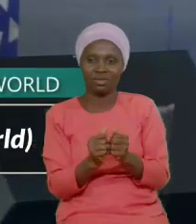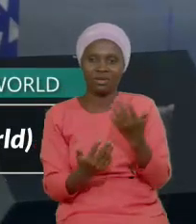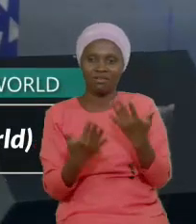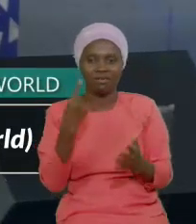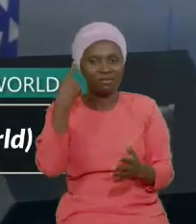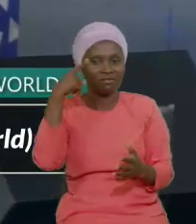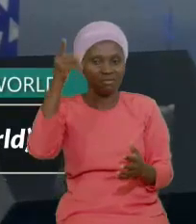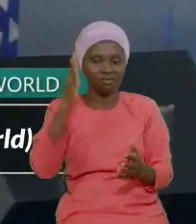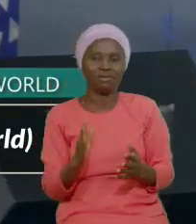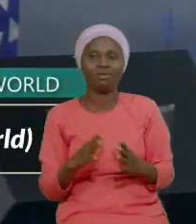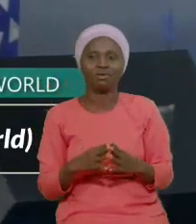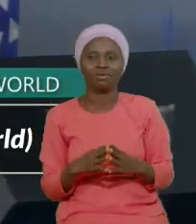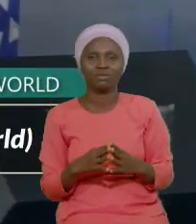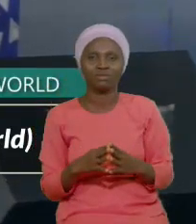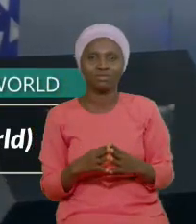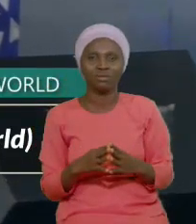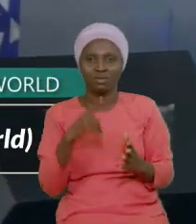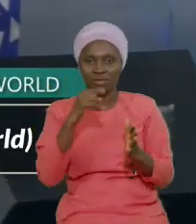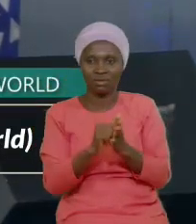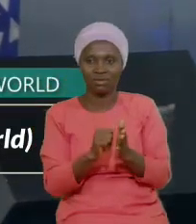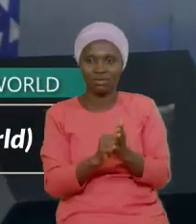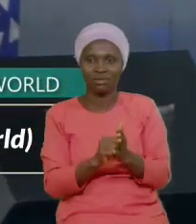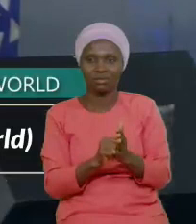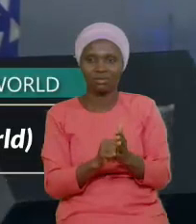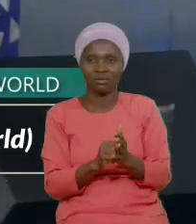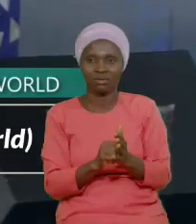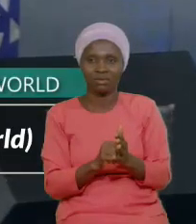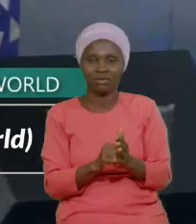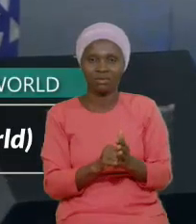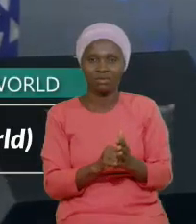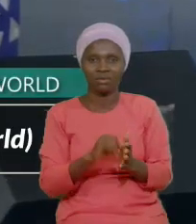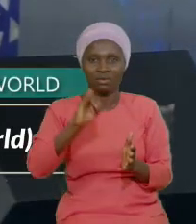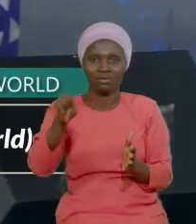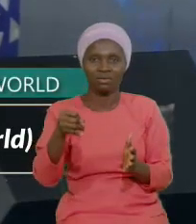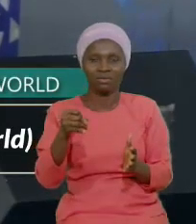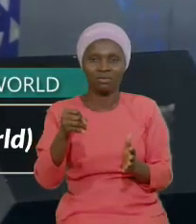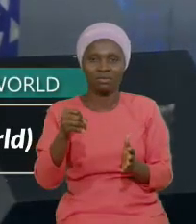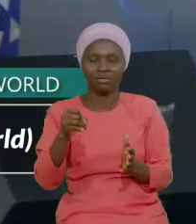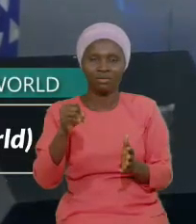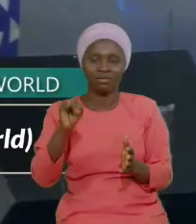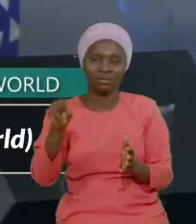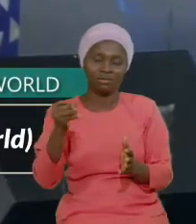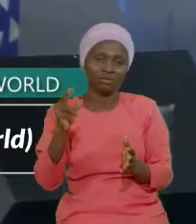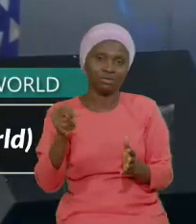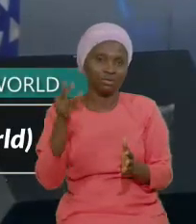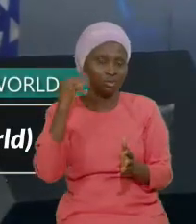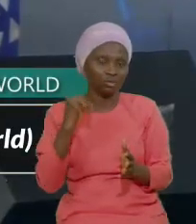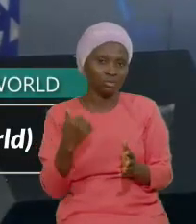It says John was a burning and a shining light.